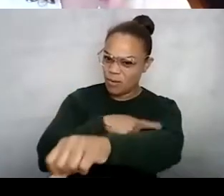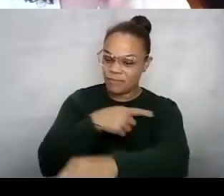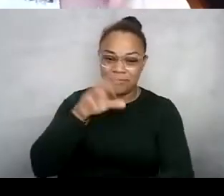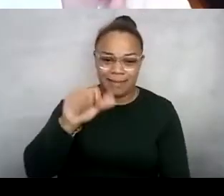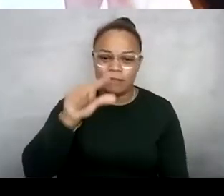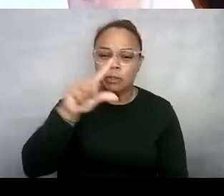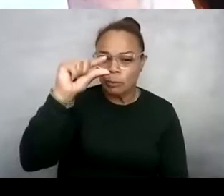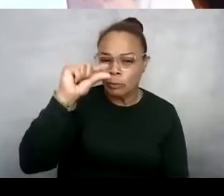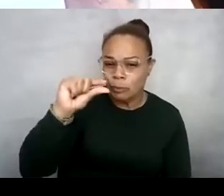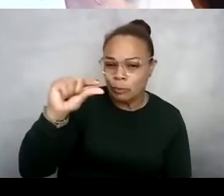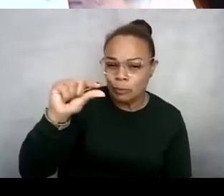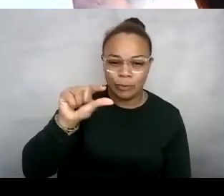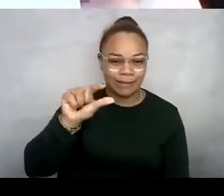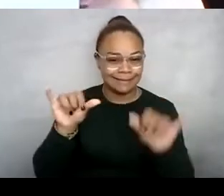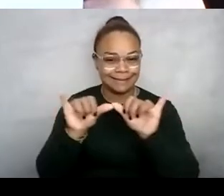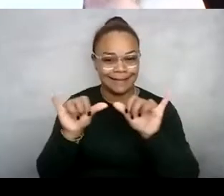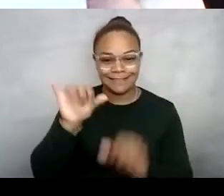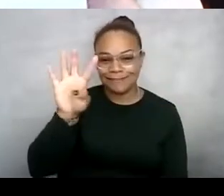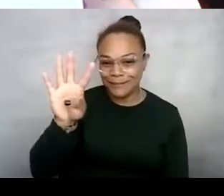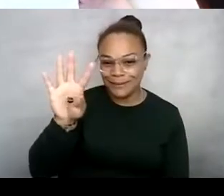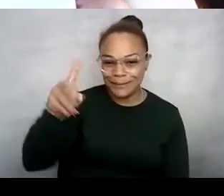type. I got it. Okay.